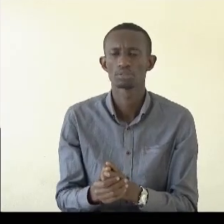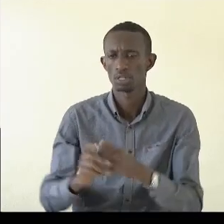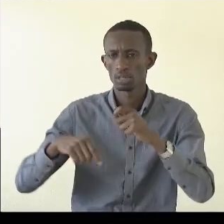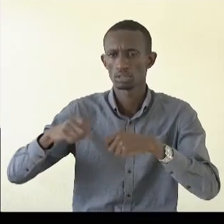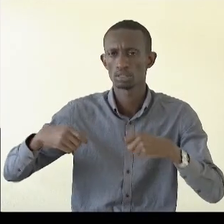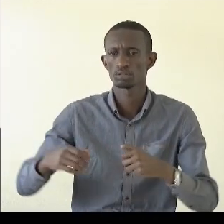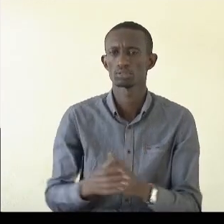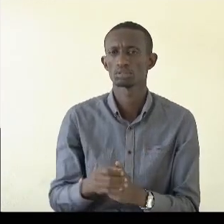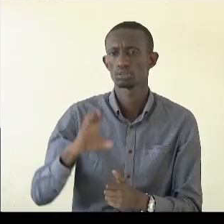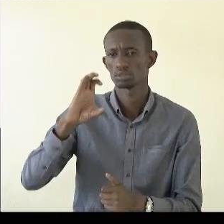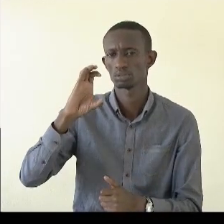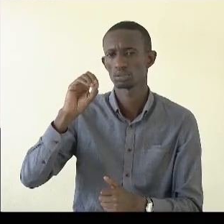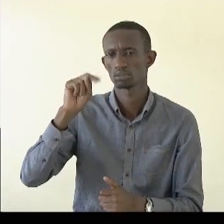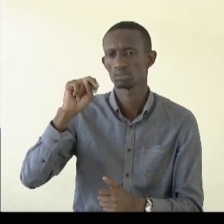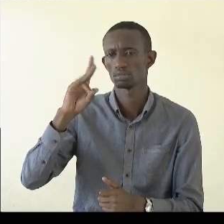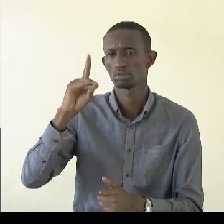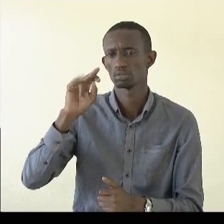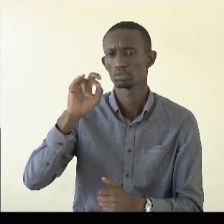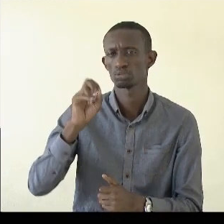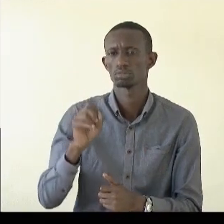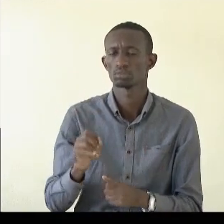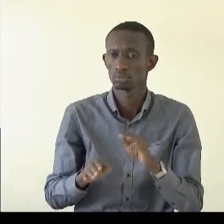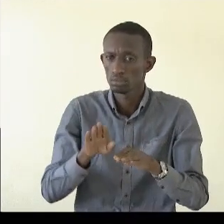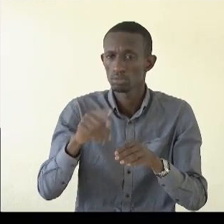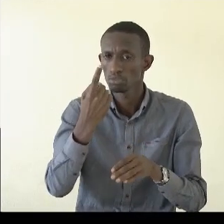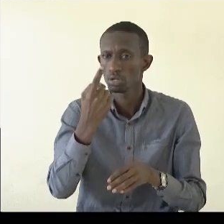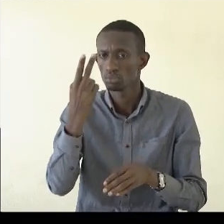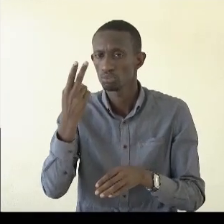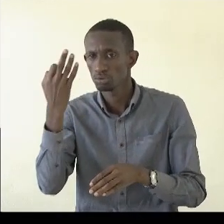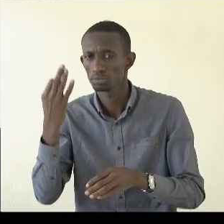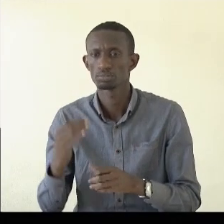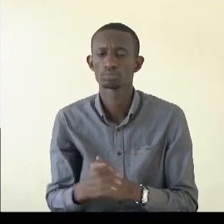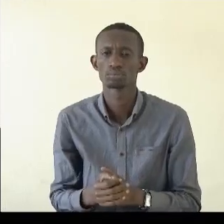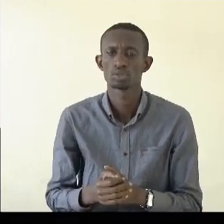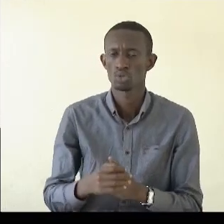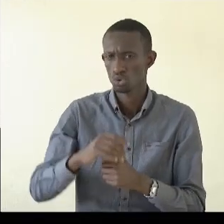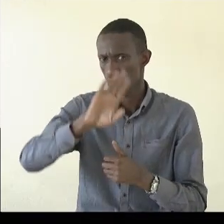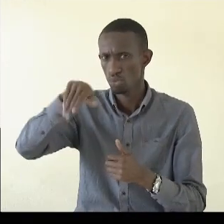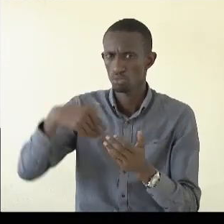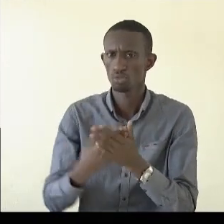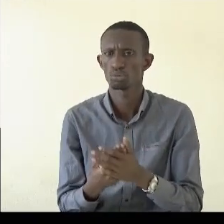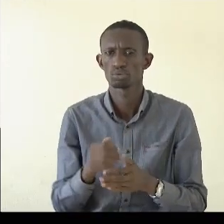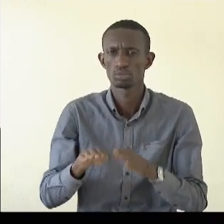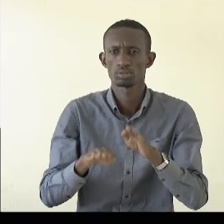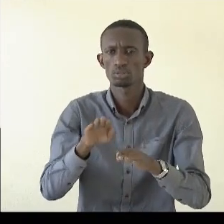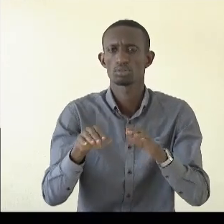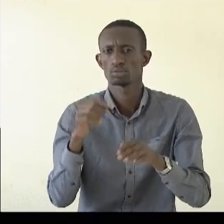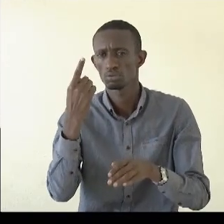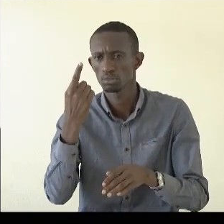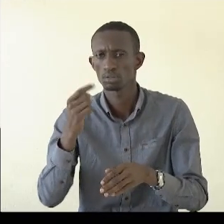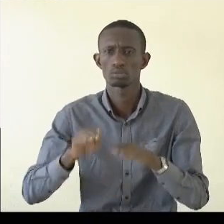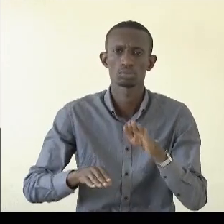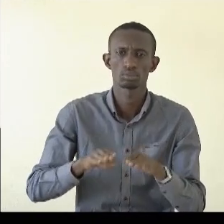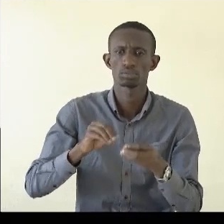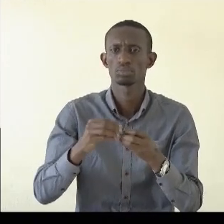in steps below. Step number 1, 2, and 3. So those are steps. We have step number 1, we have step number